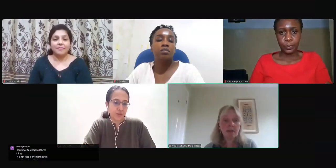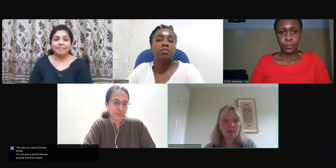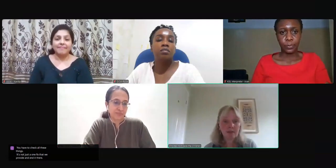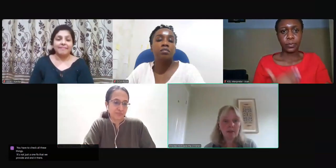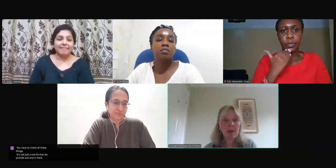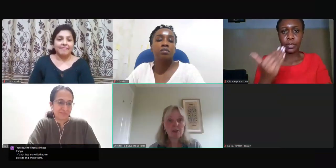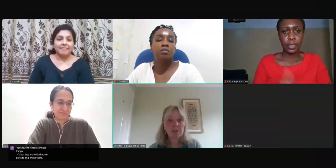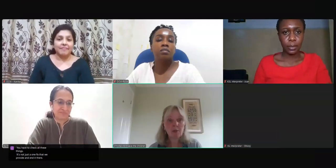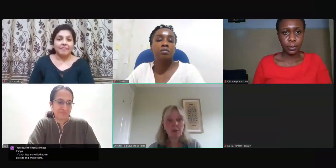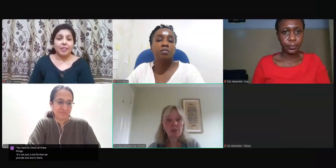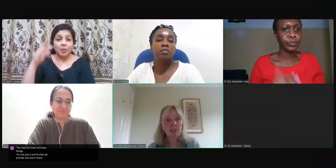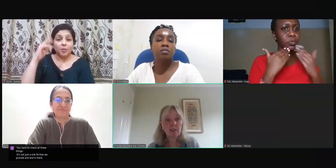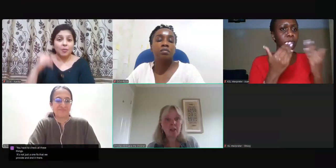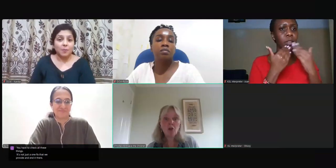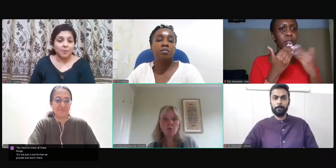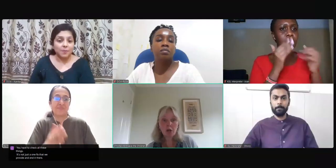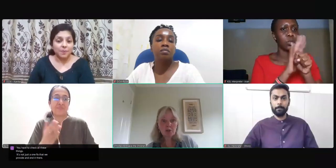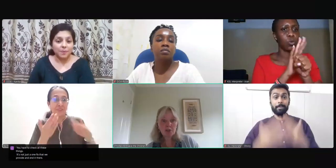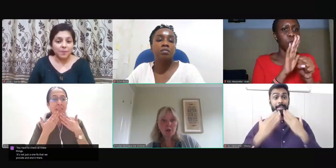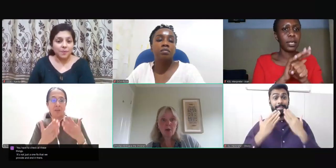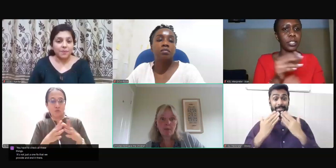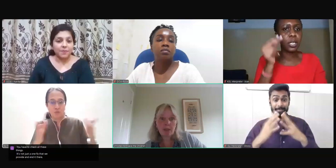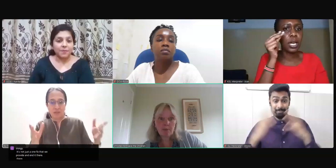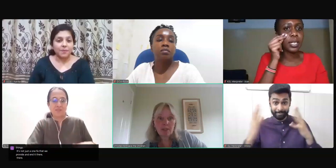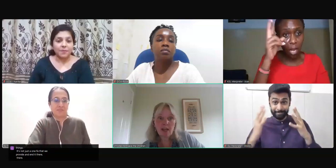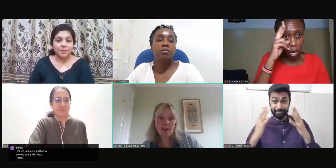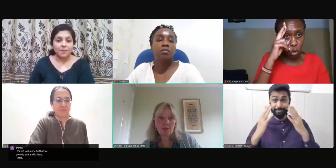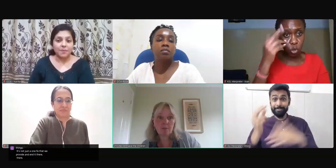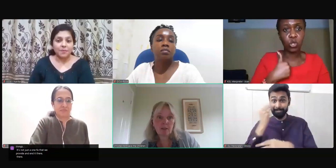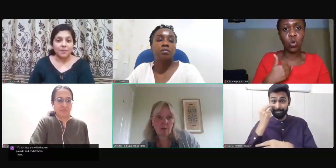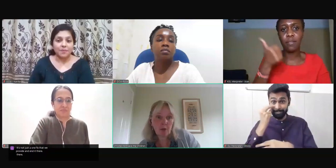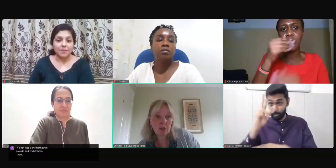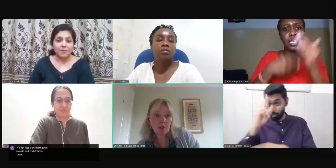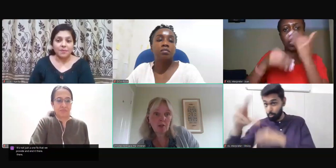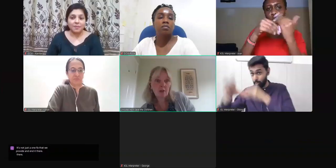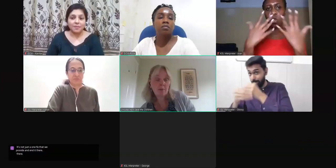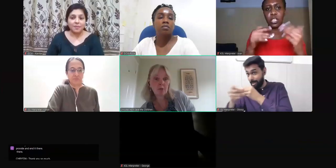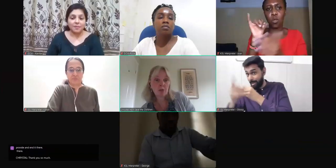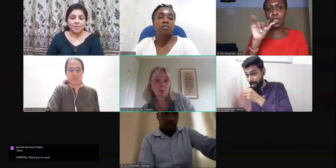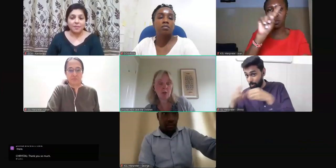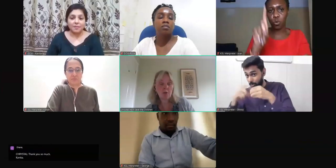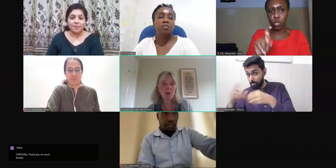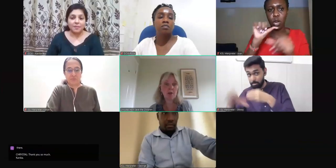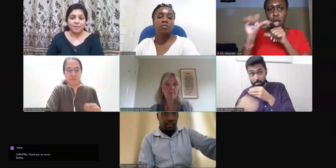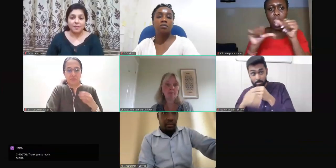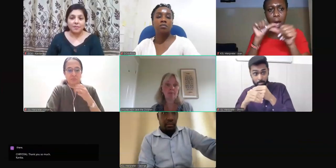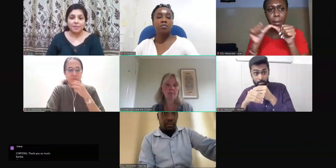Thank you. Thank you so much, Kanika. Rose, do you have anything to add to that question